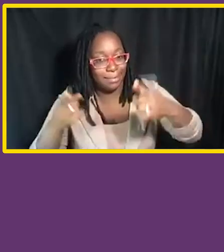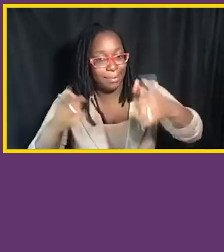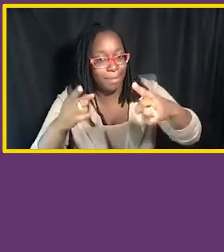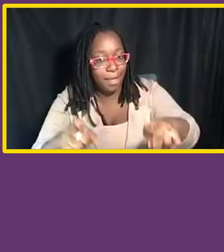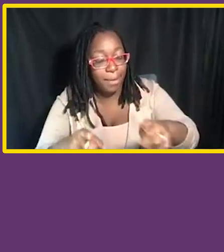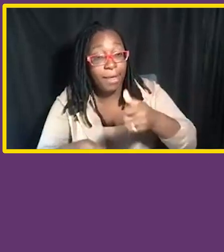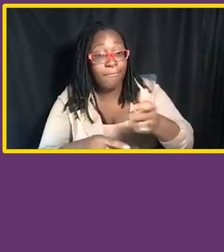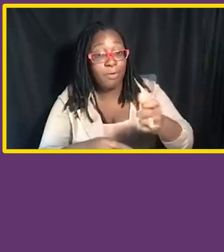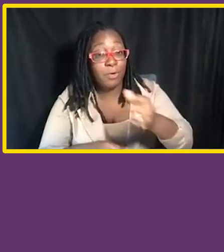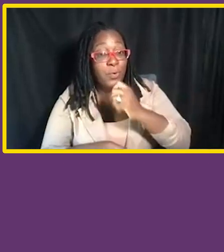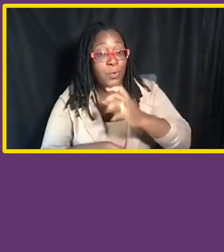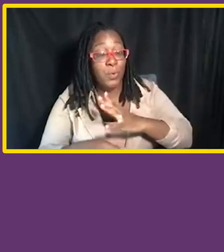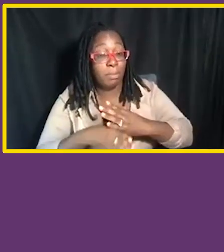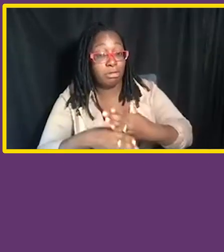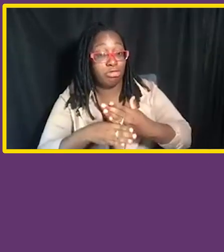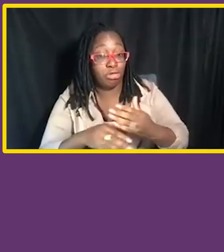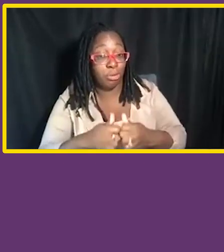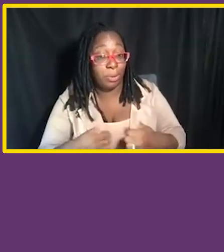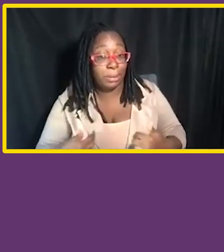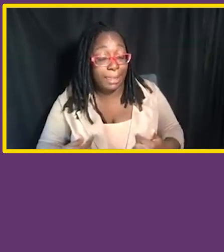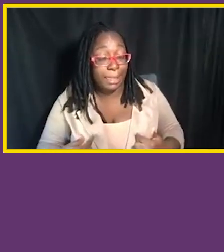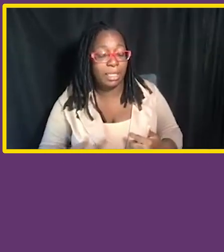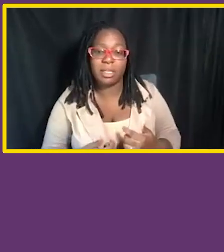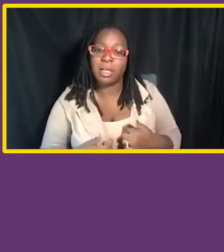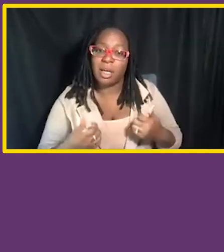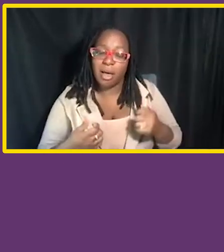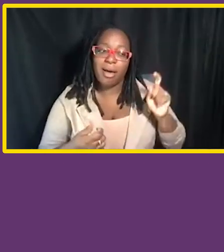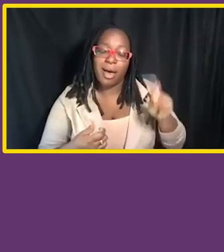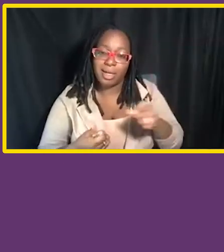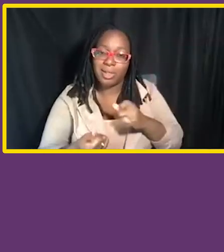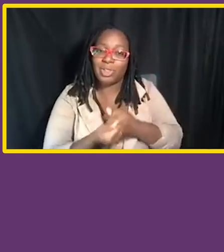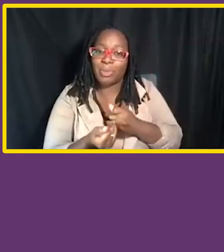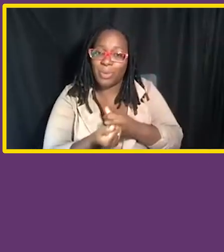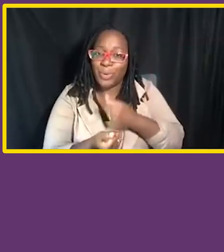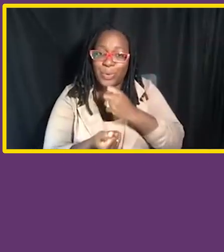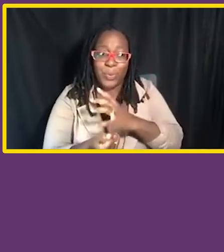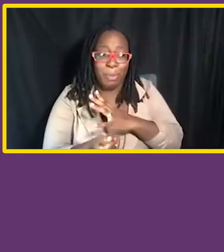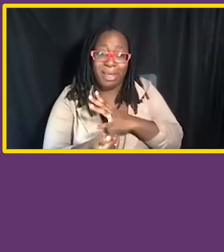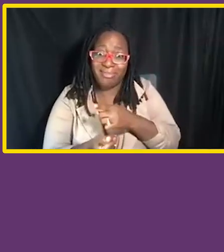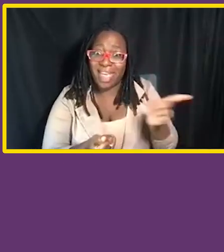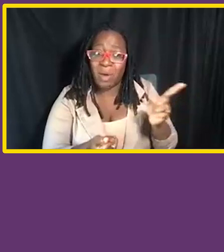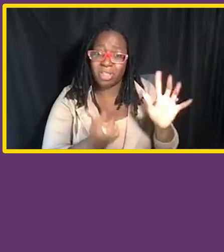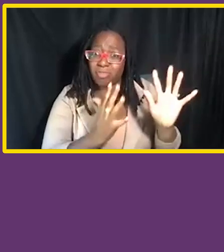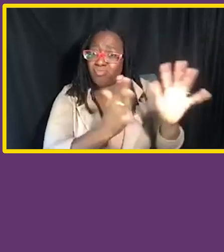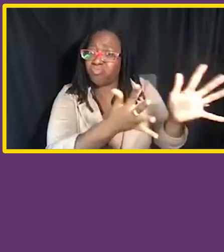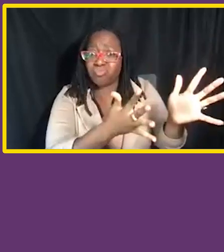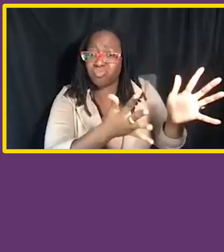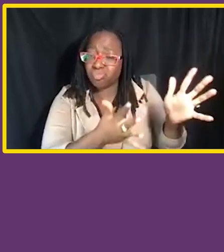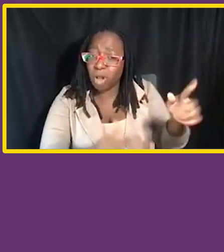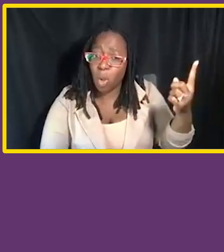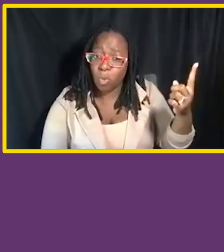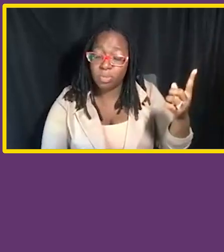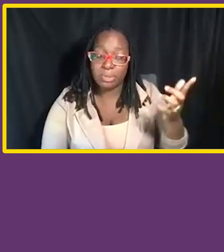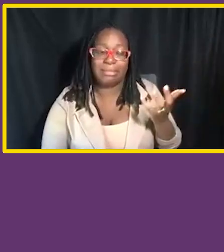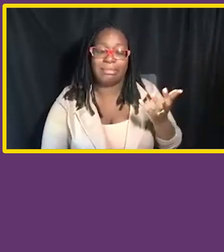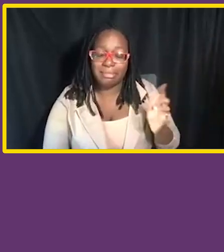share with me, and I've had to support women through where they're left high and dry, frankly. And so